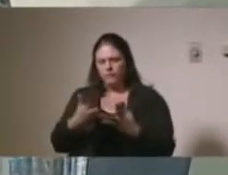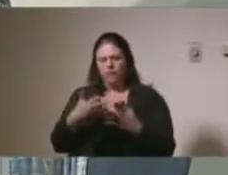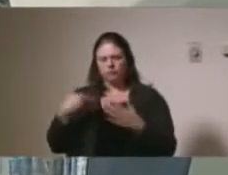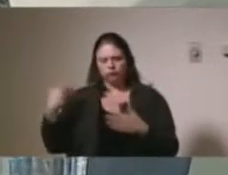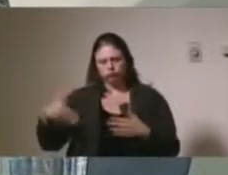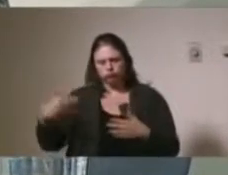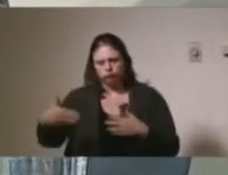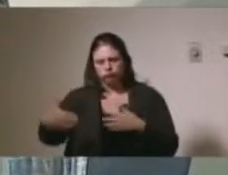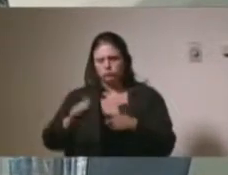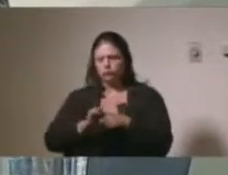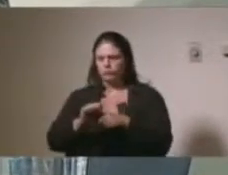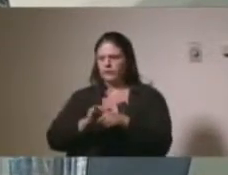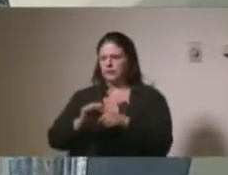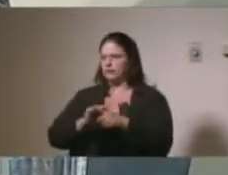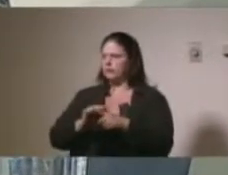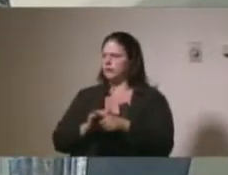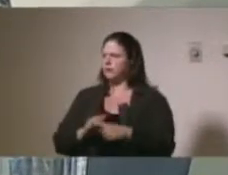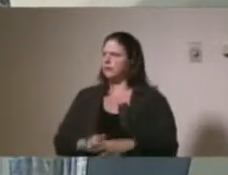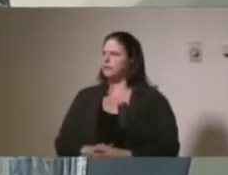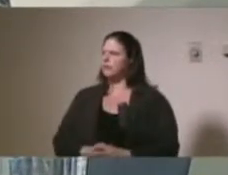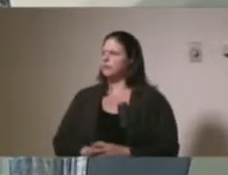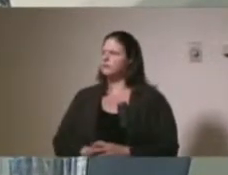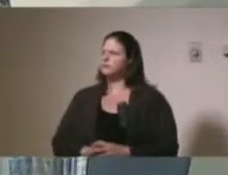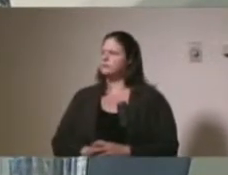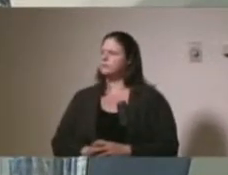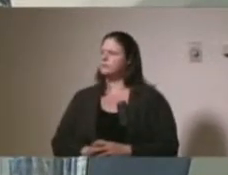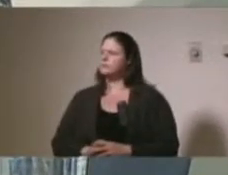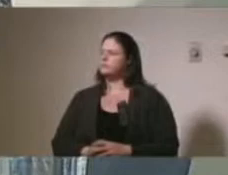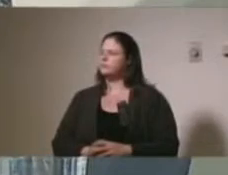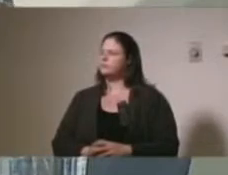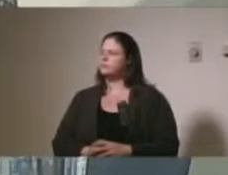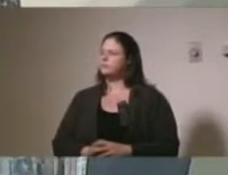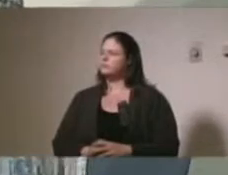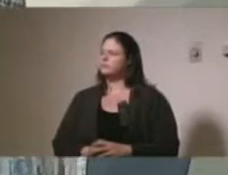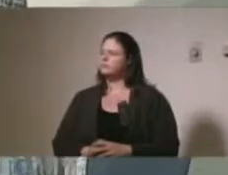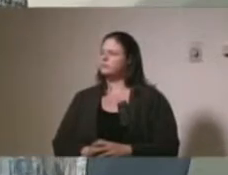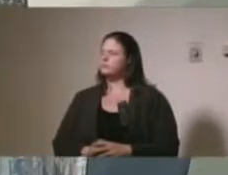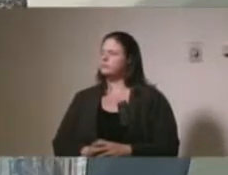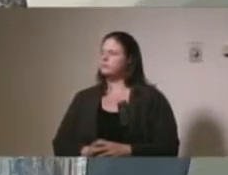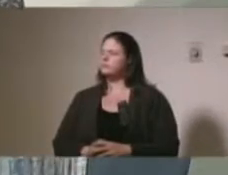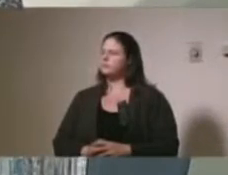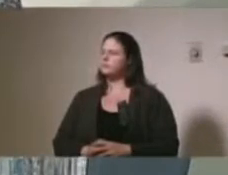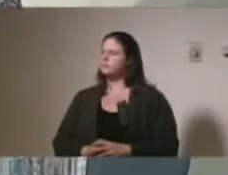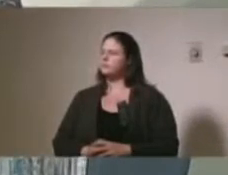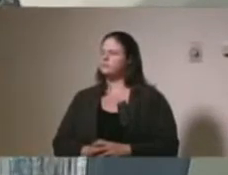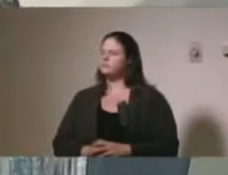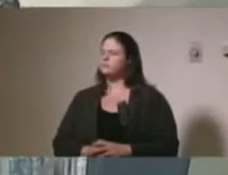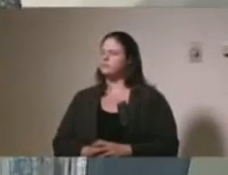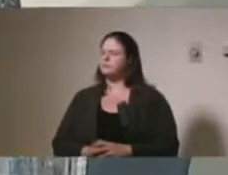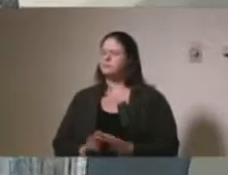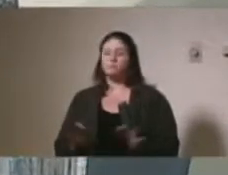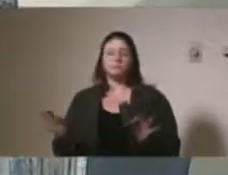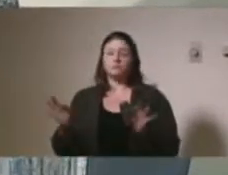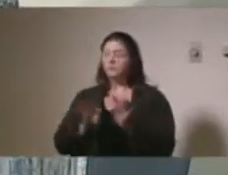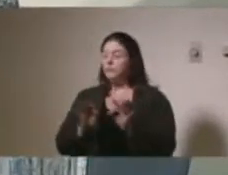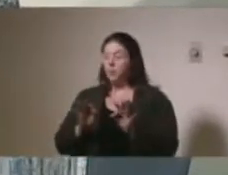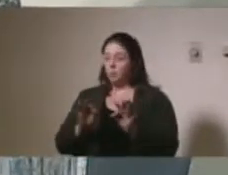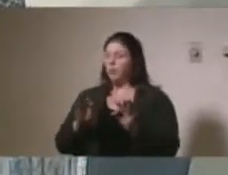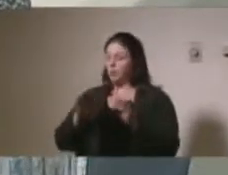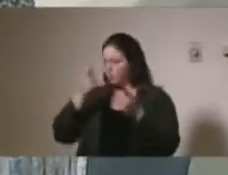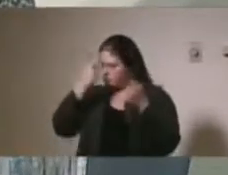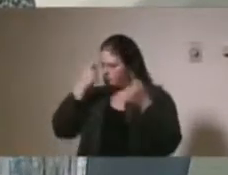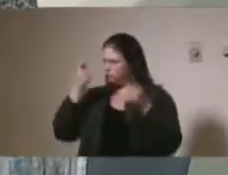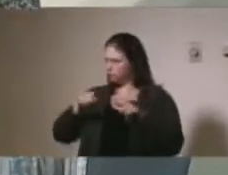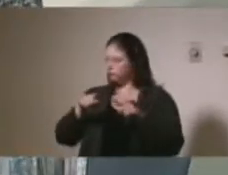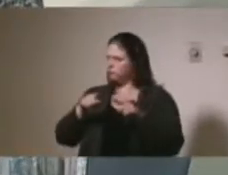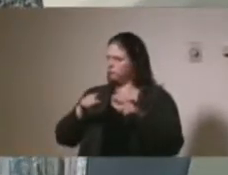And the key thing we did was that we negotiated an agreement for when people change jobs,